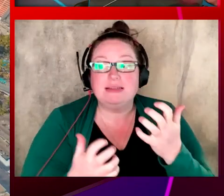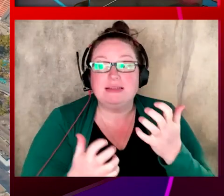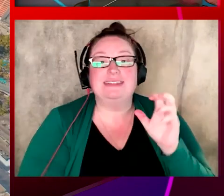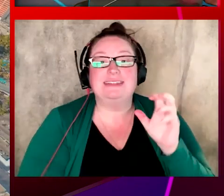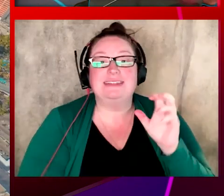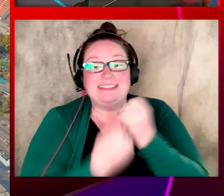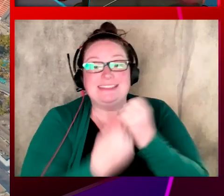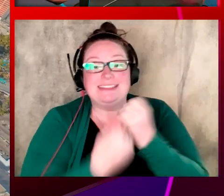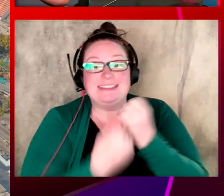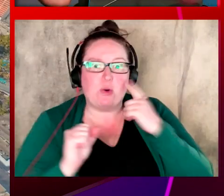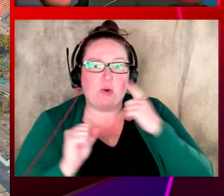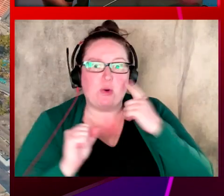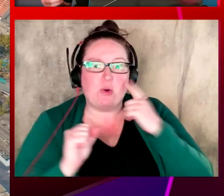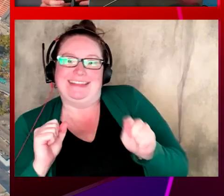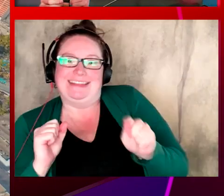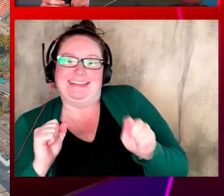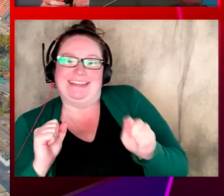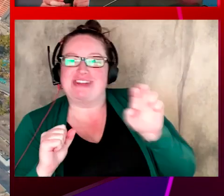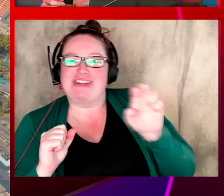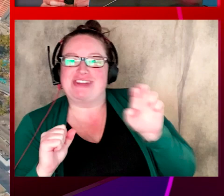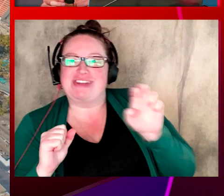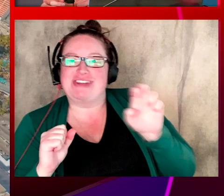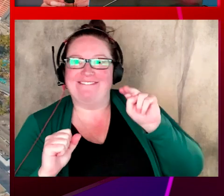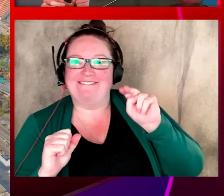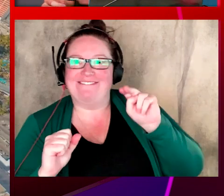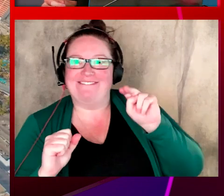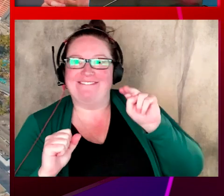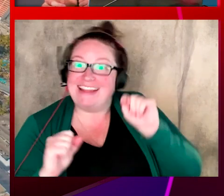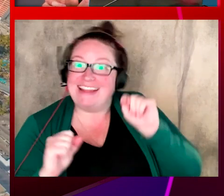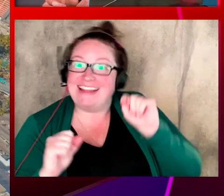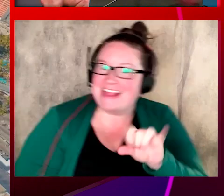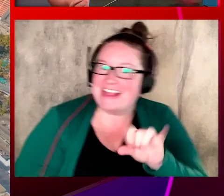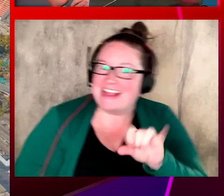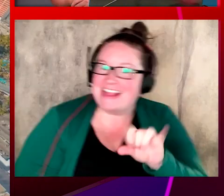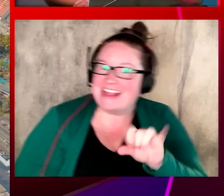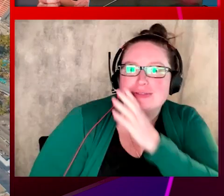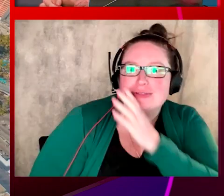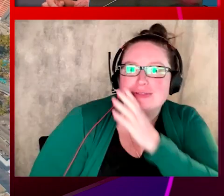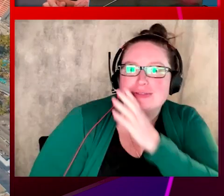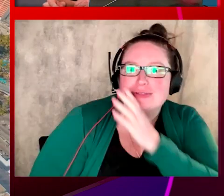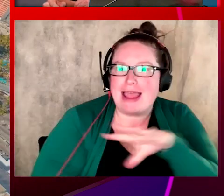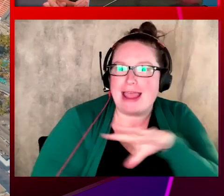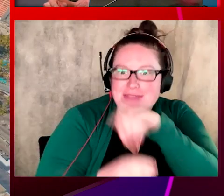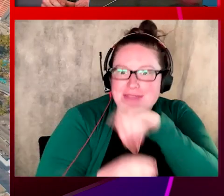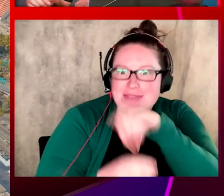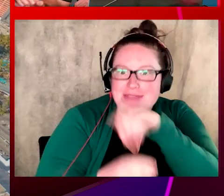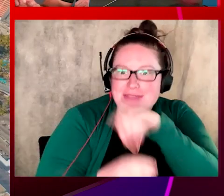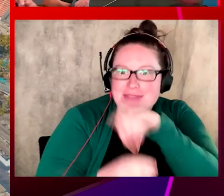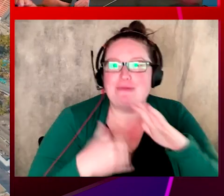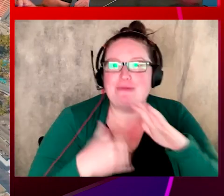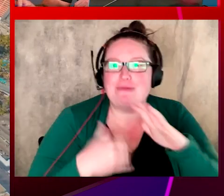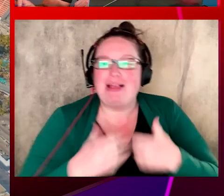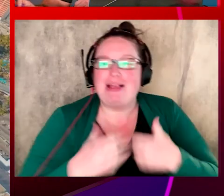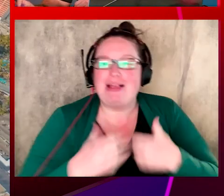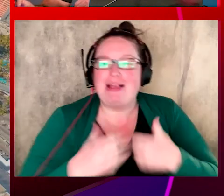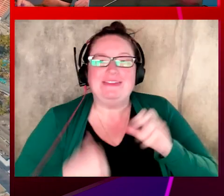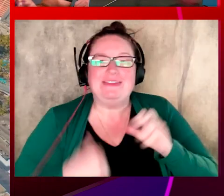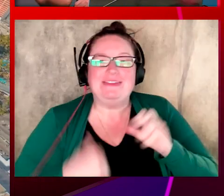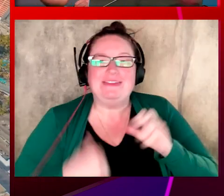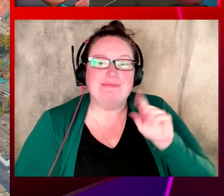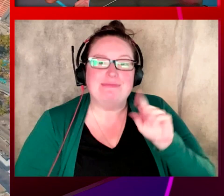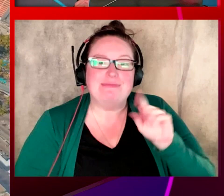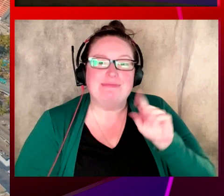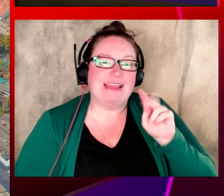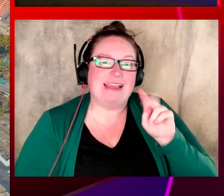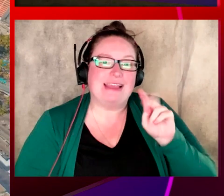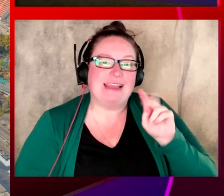this. This is the actual simulation that I'm in right now. Yeah, is what you're saying. Yeah, we're all living in the sim. SimSpace Weaver is running reInvent that I